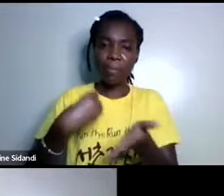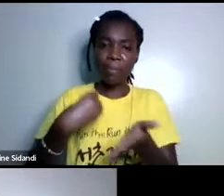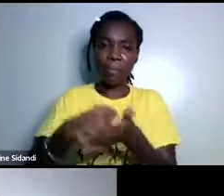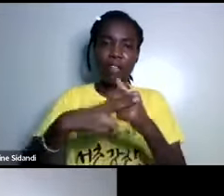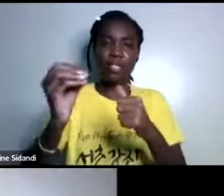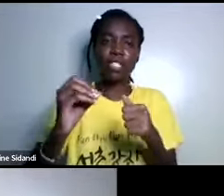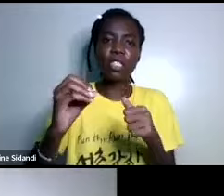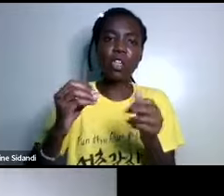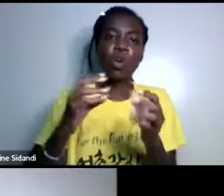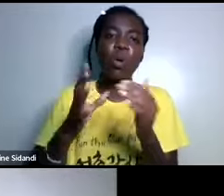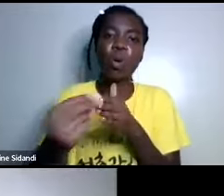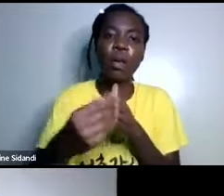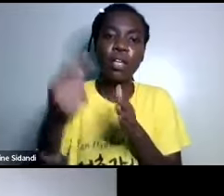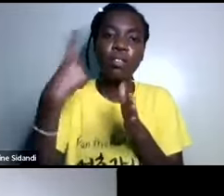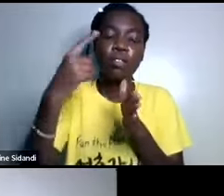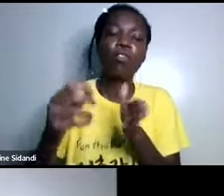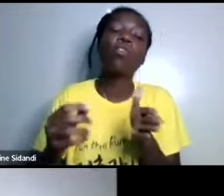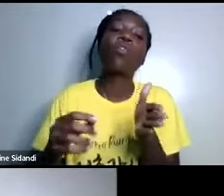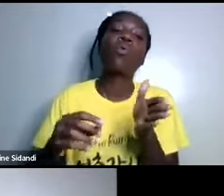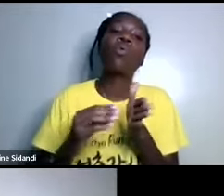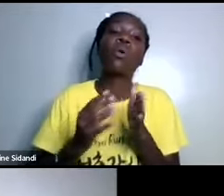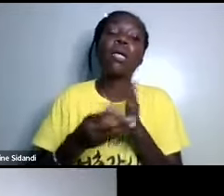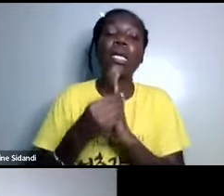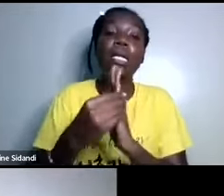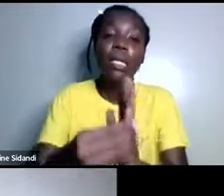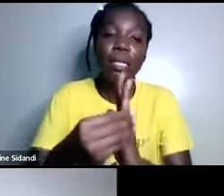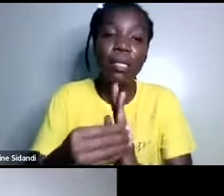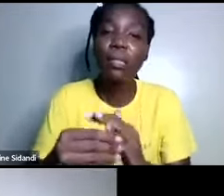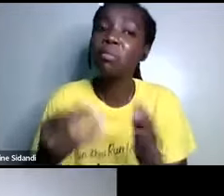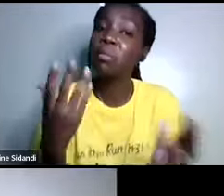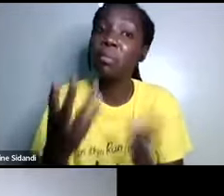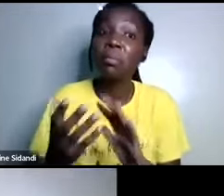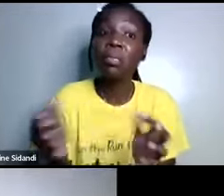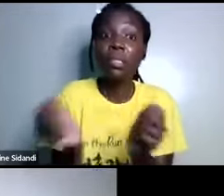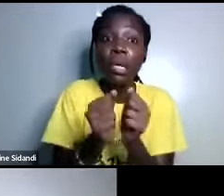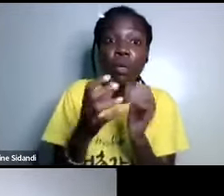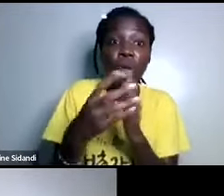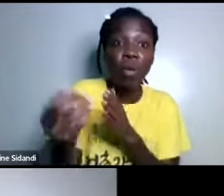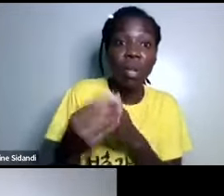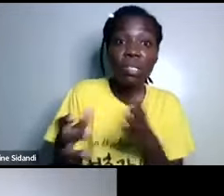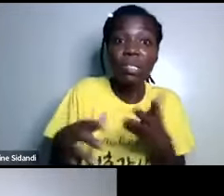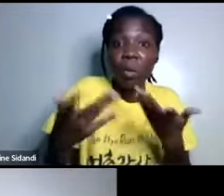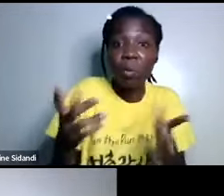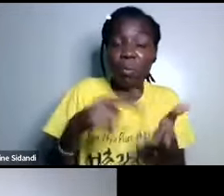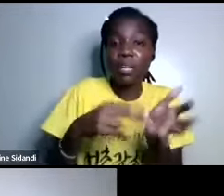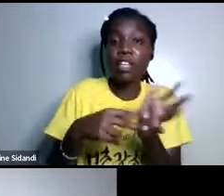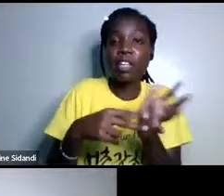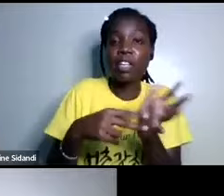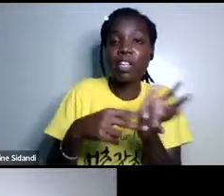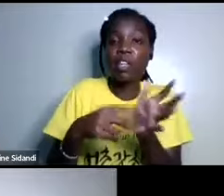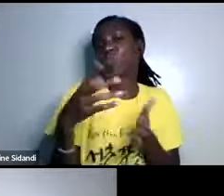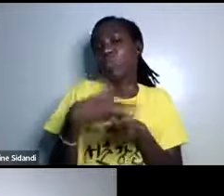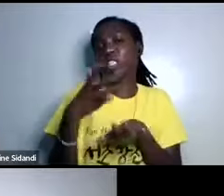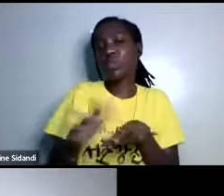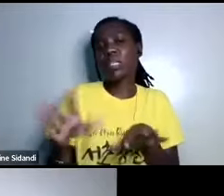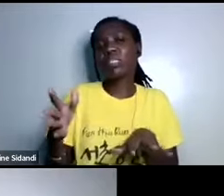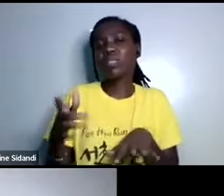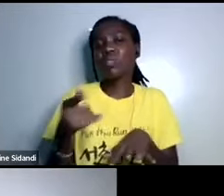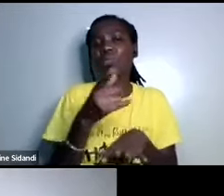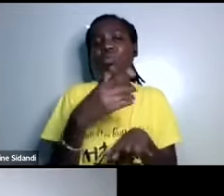you're selling is at $20 or $30 or even $10. That means you've lost money trying to get a client.